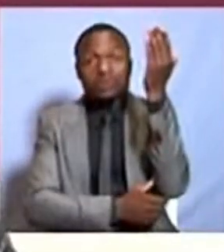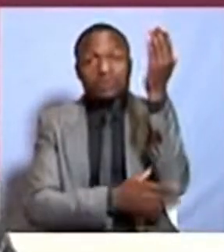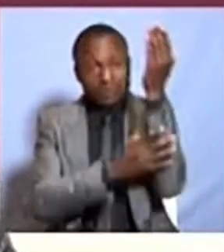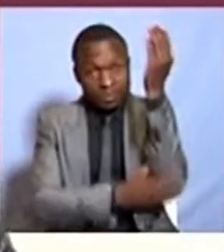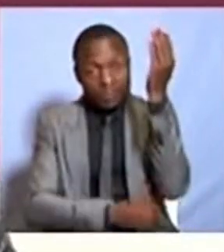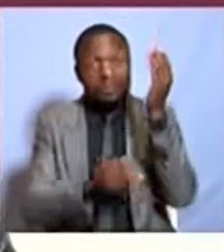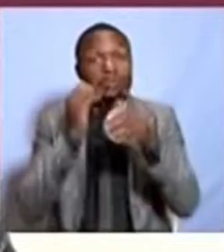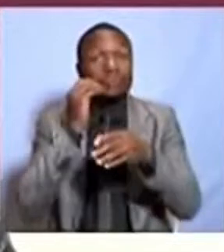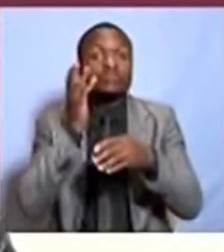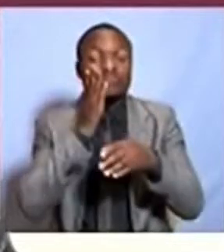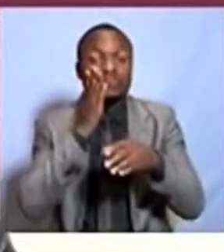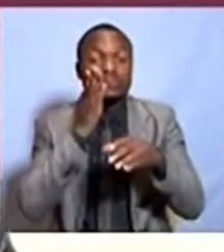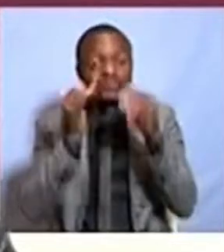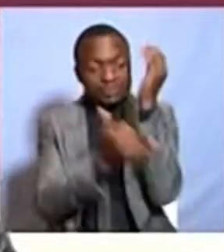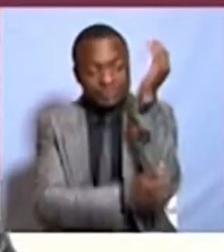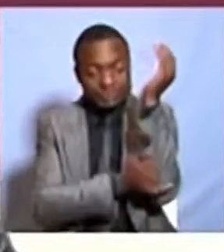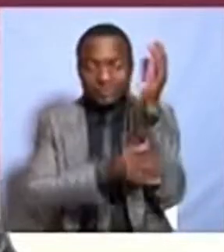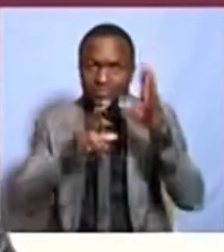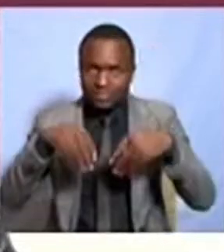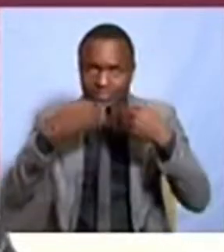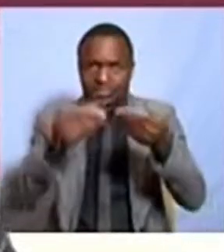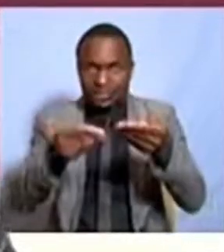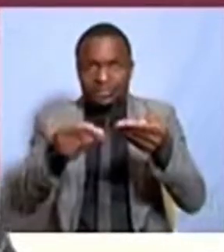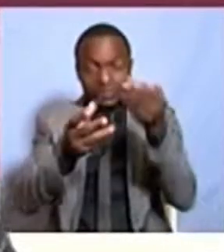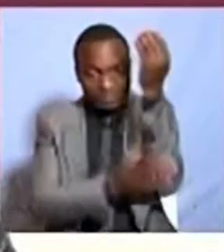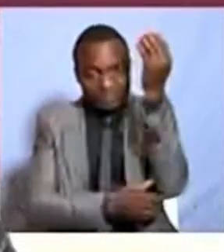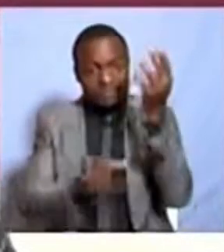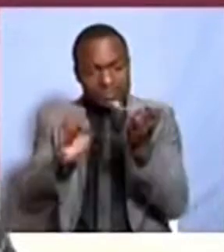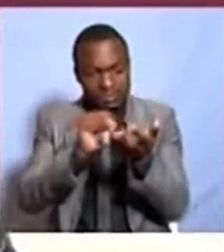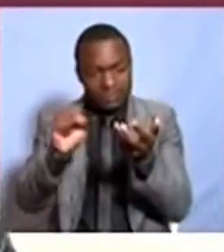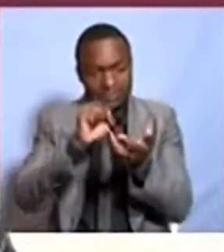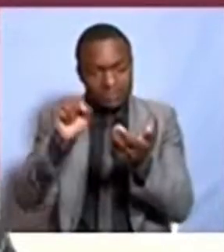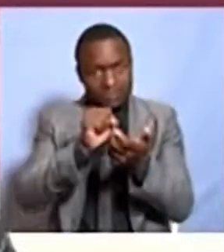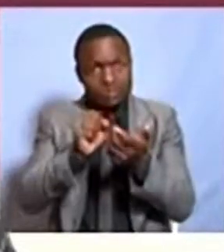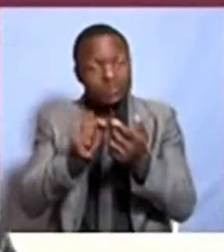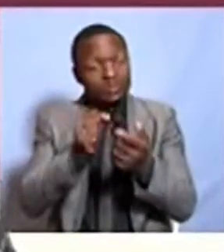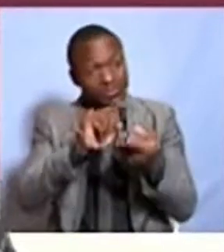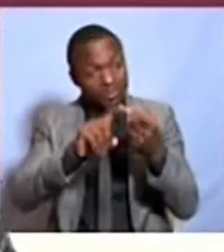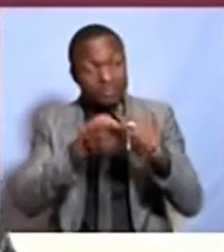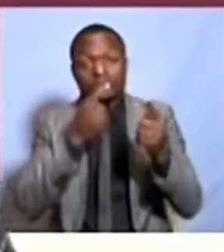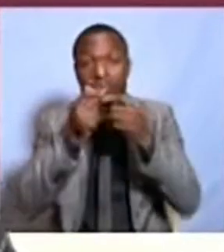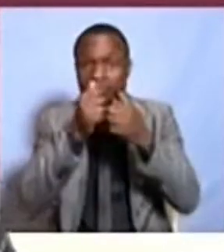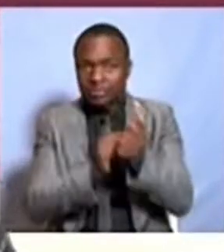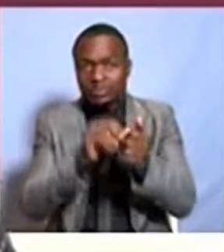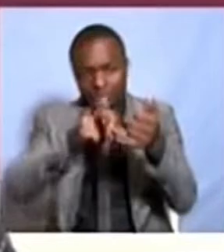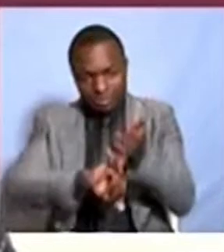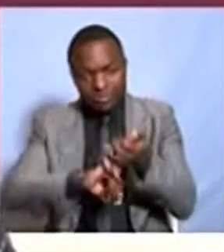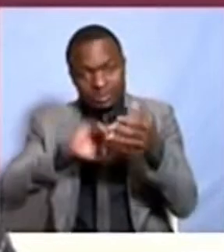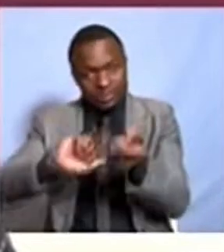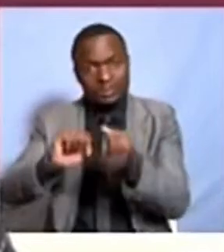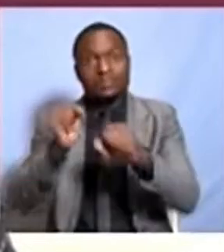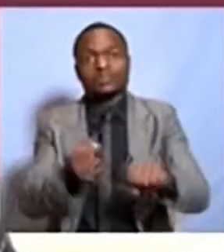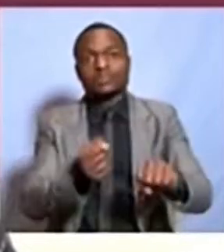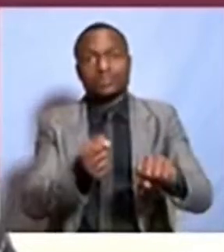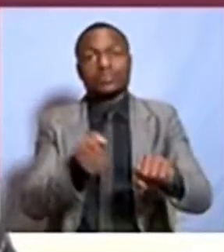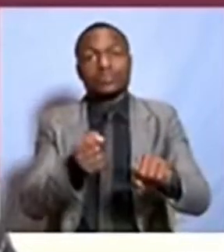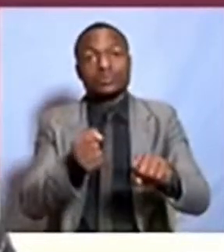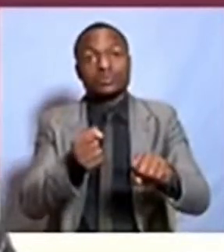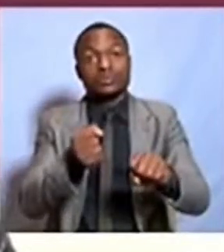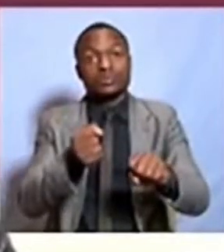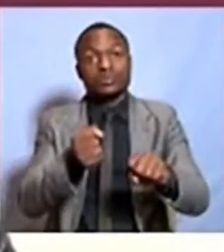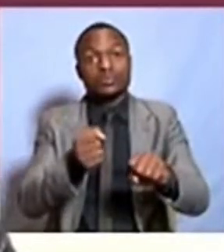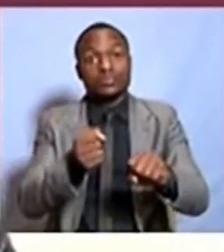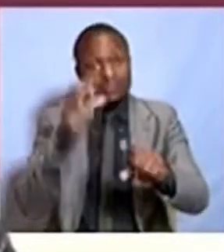in the country, given the poverty statistics that my colleague has spoken to. So social protection is aimed to